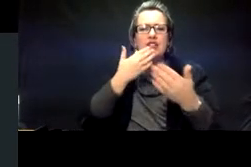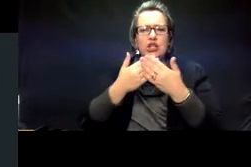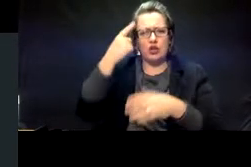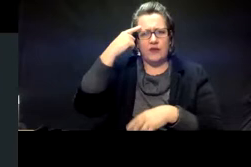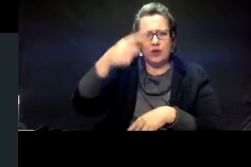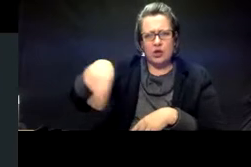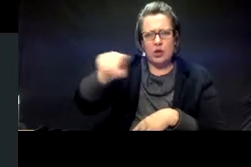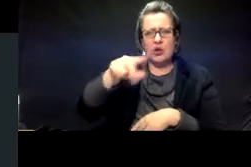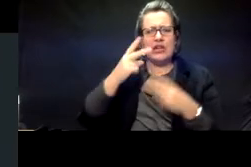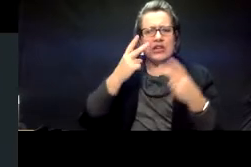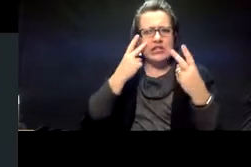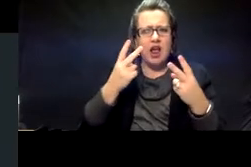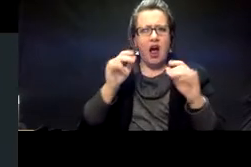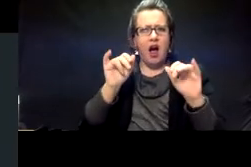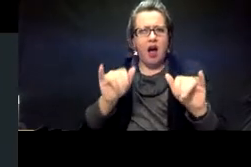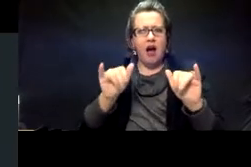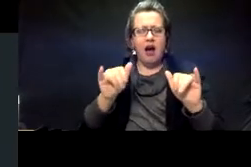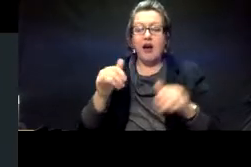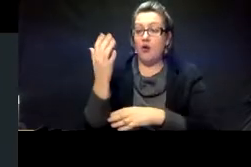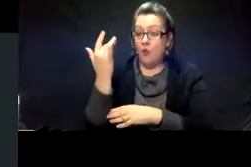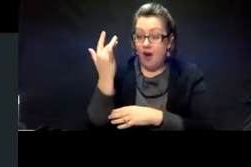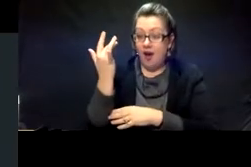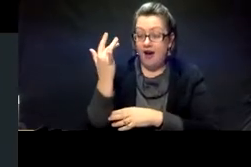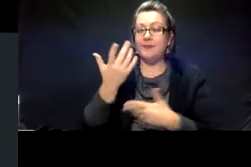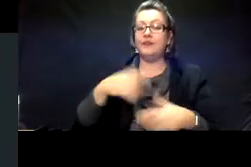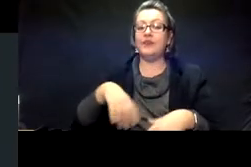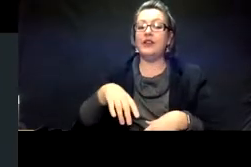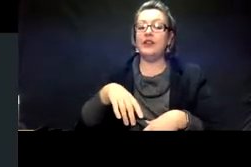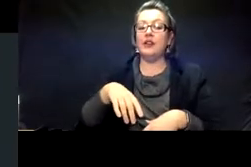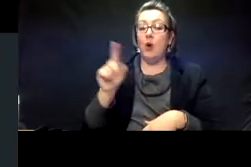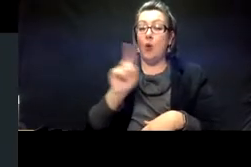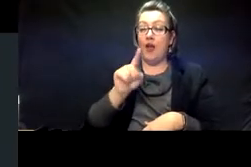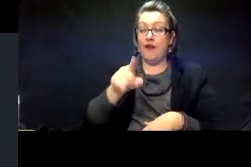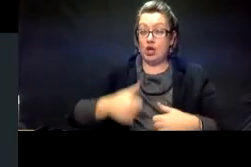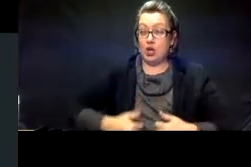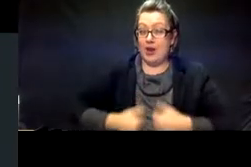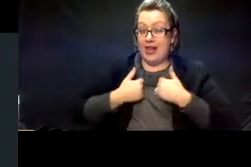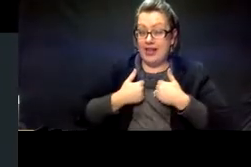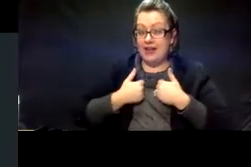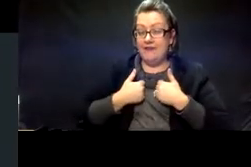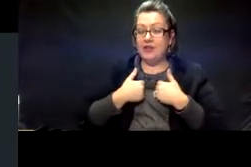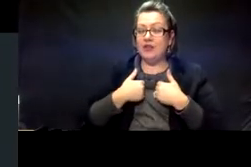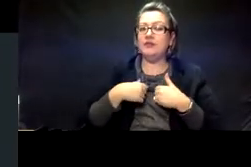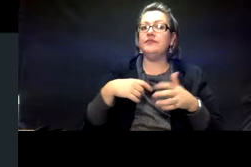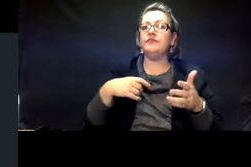This one is an old one, but it is good for you to see it and be aware of what it is.